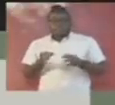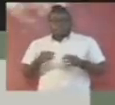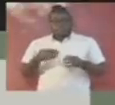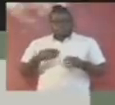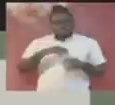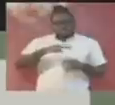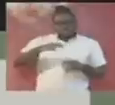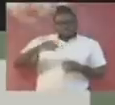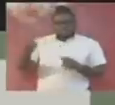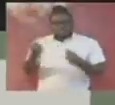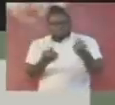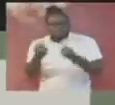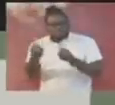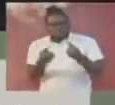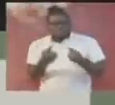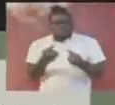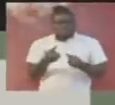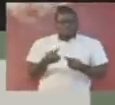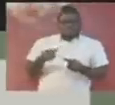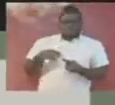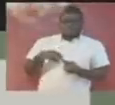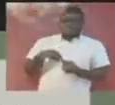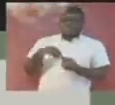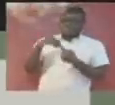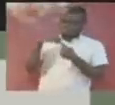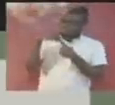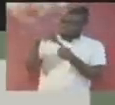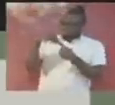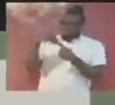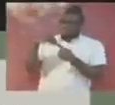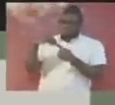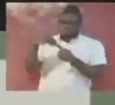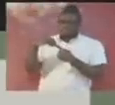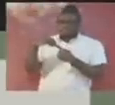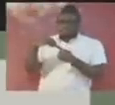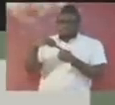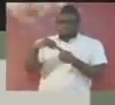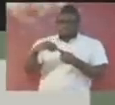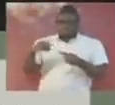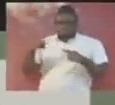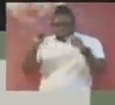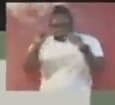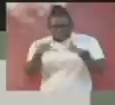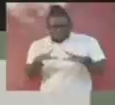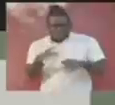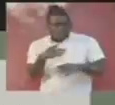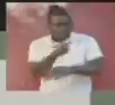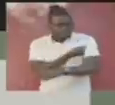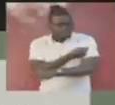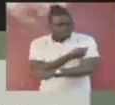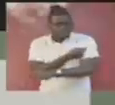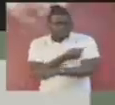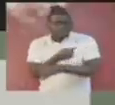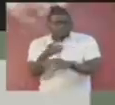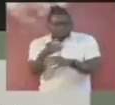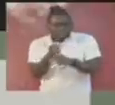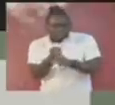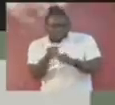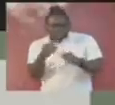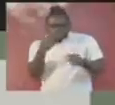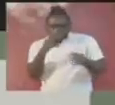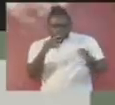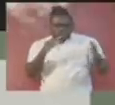trial who've received the vaccine are compared to persons in the trial who have not received the vaccine. And